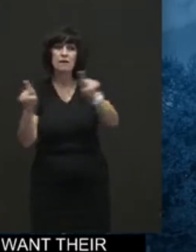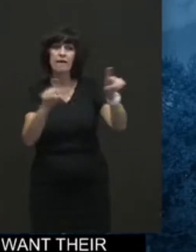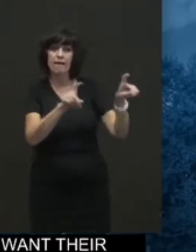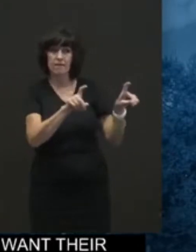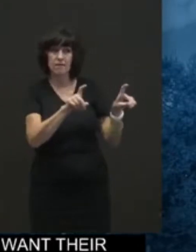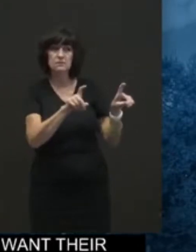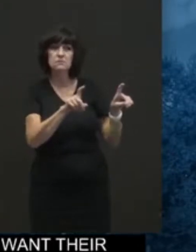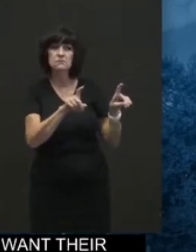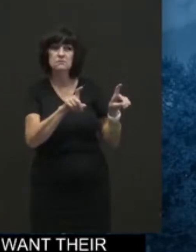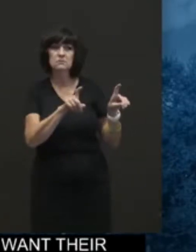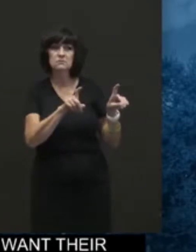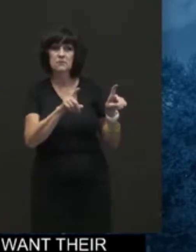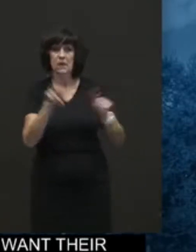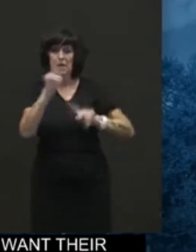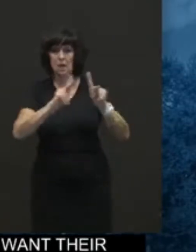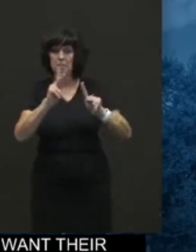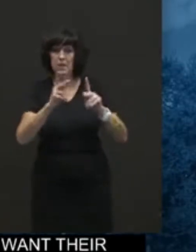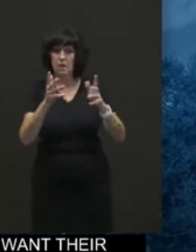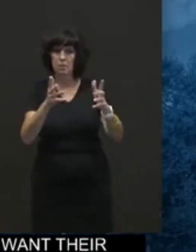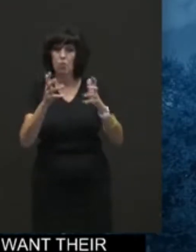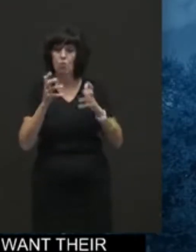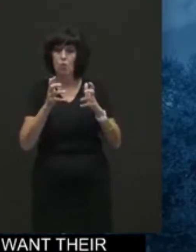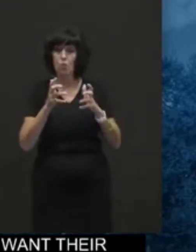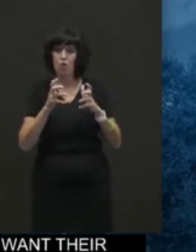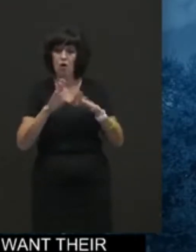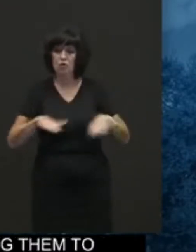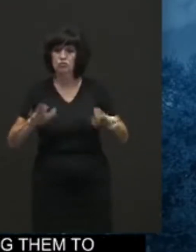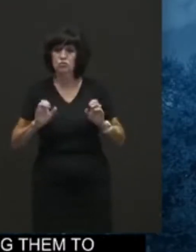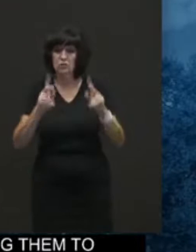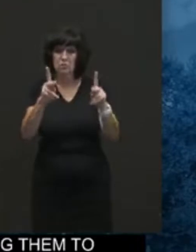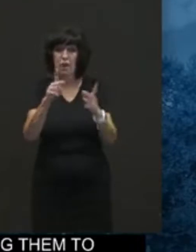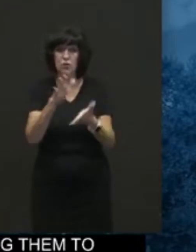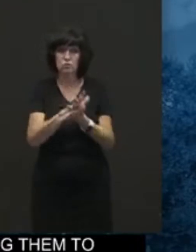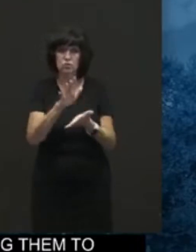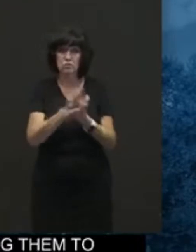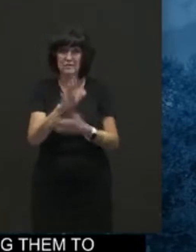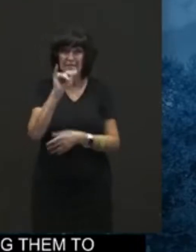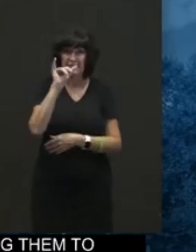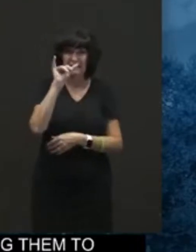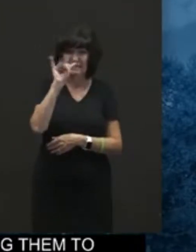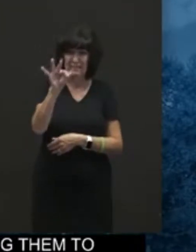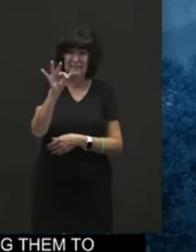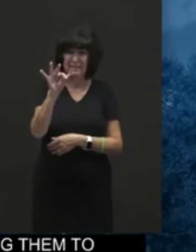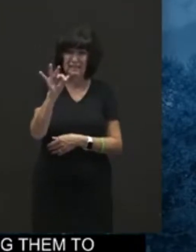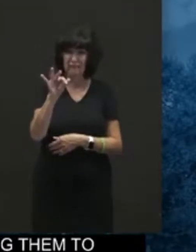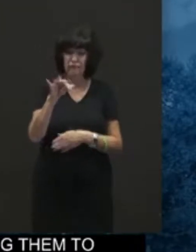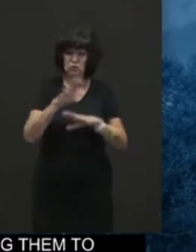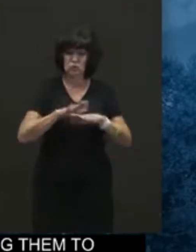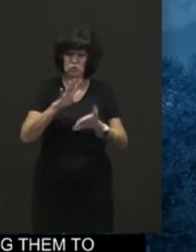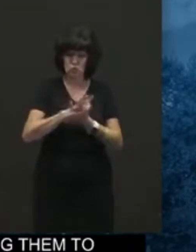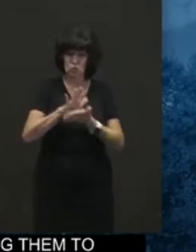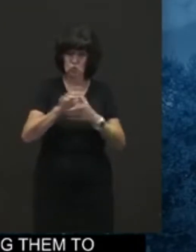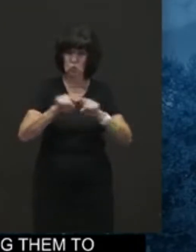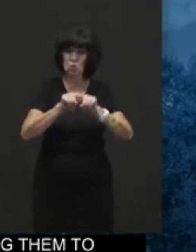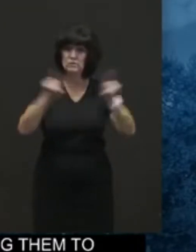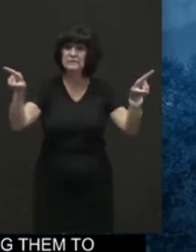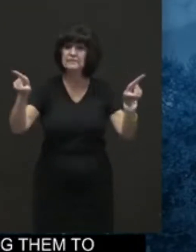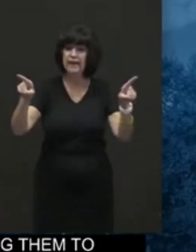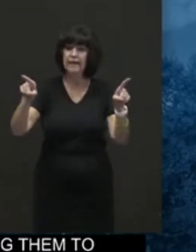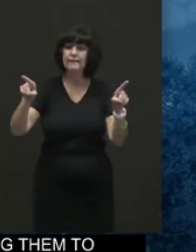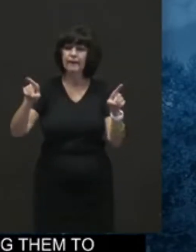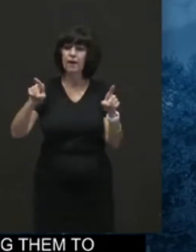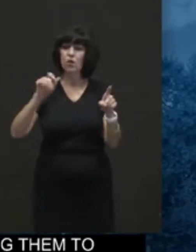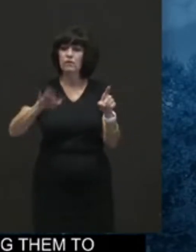regarding COVID. I'm curious if you could comment on this idea of schools sending out these waivers to parents, and if this is something you think